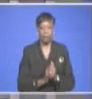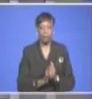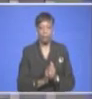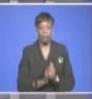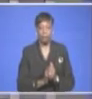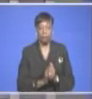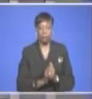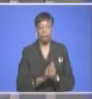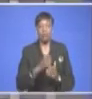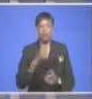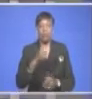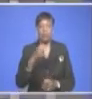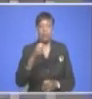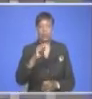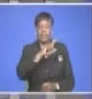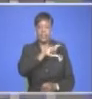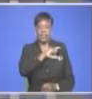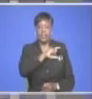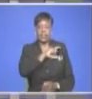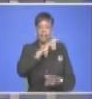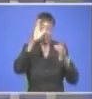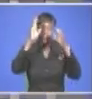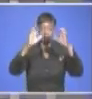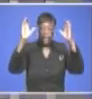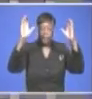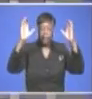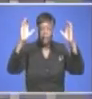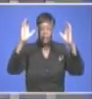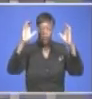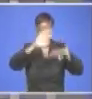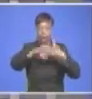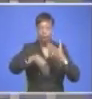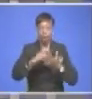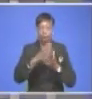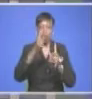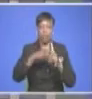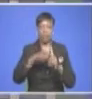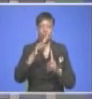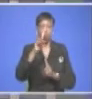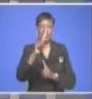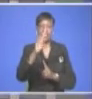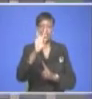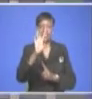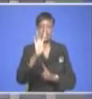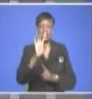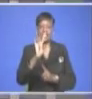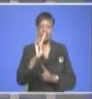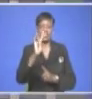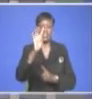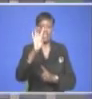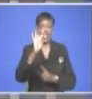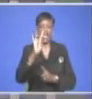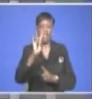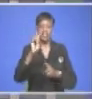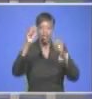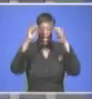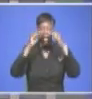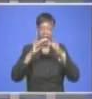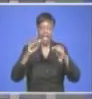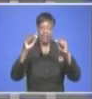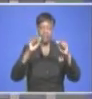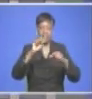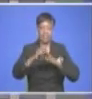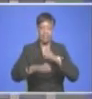The Royal Bahamas Police Force continue to celebrate all month their 178th anniversary of service to this country. In a push to foster